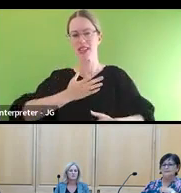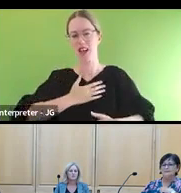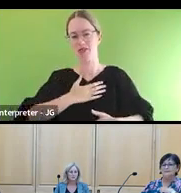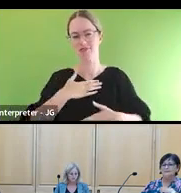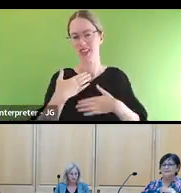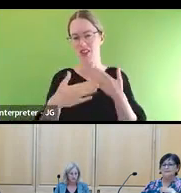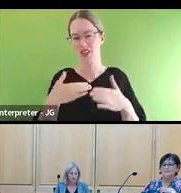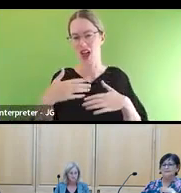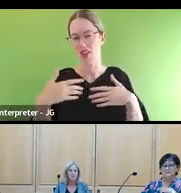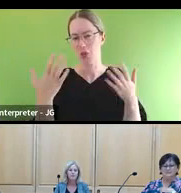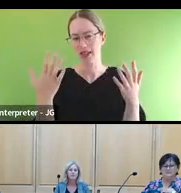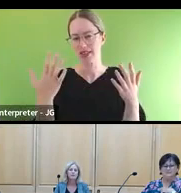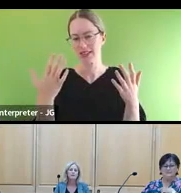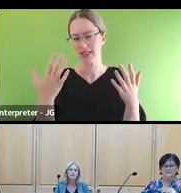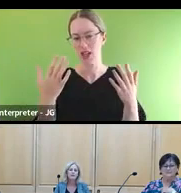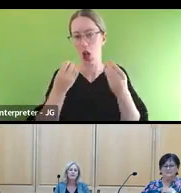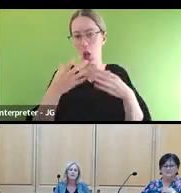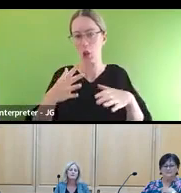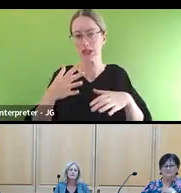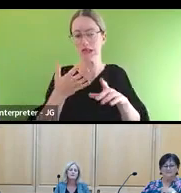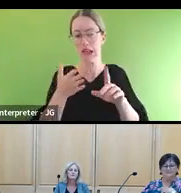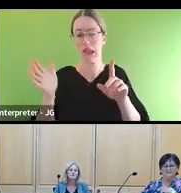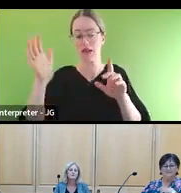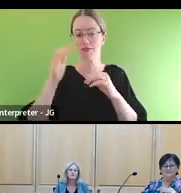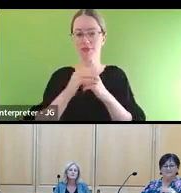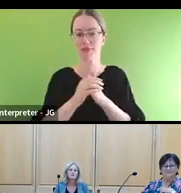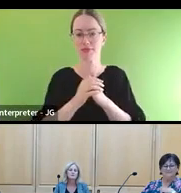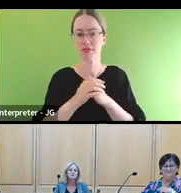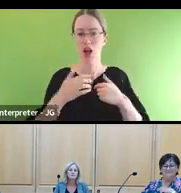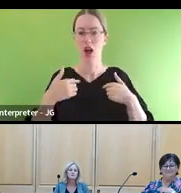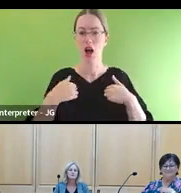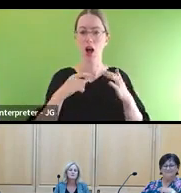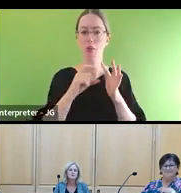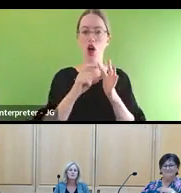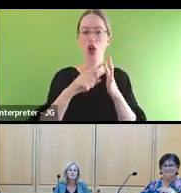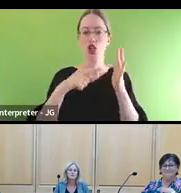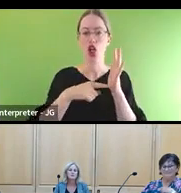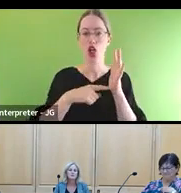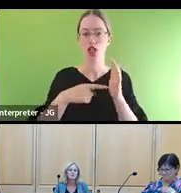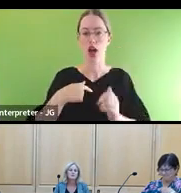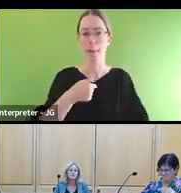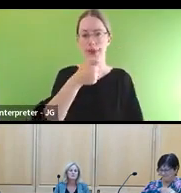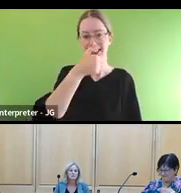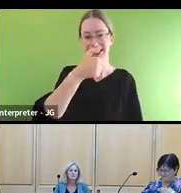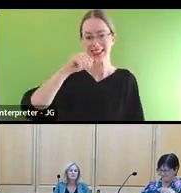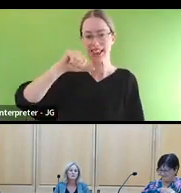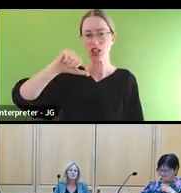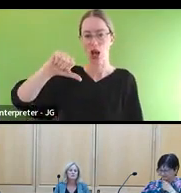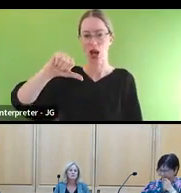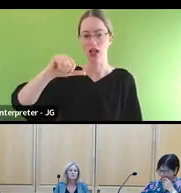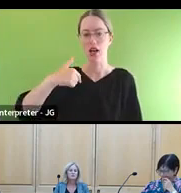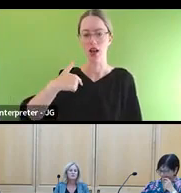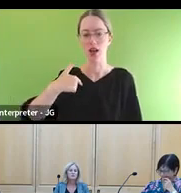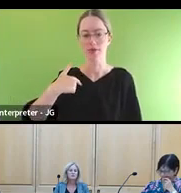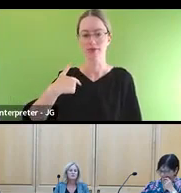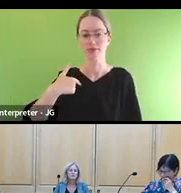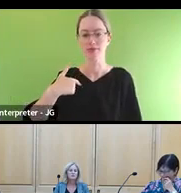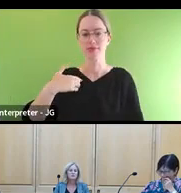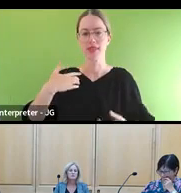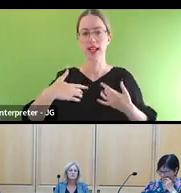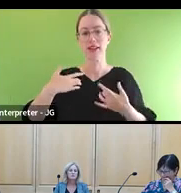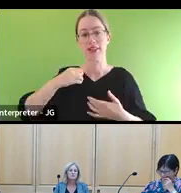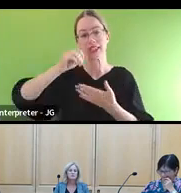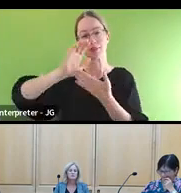from there. Otherwise, I'll lose track. Look, I'm Dot Wilson, and I'm a 69-year-old woman who has lived experience